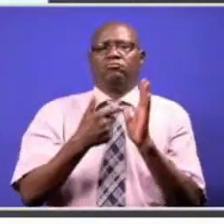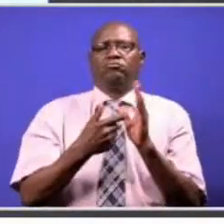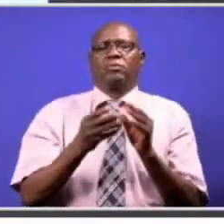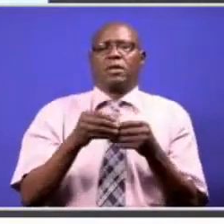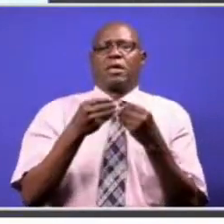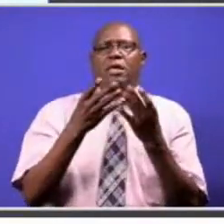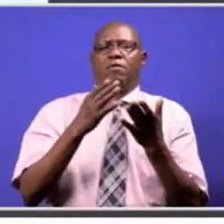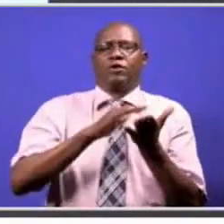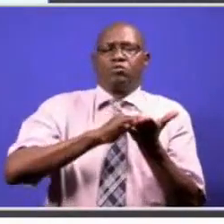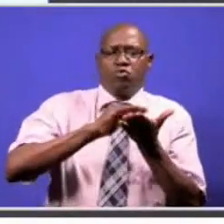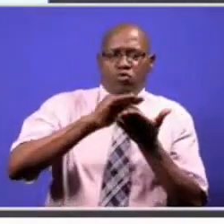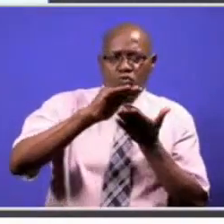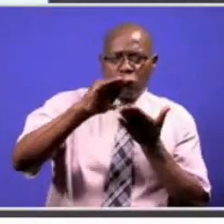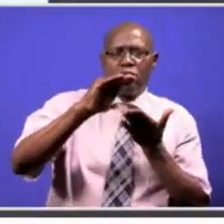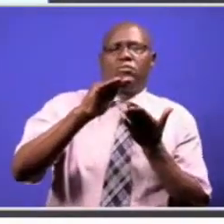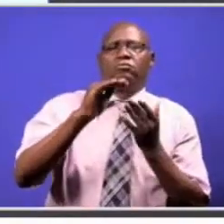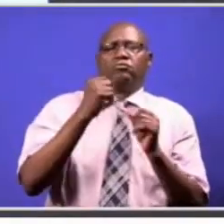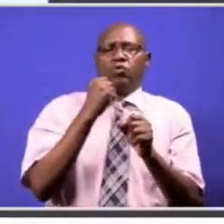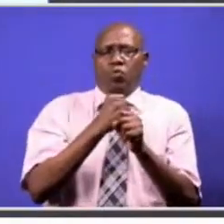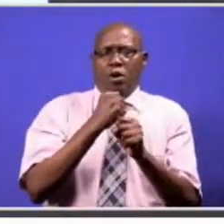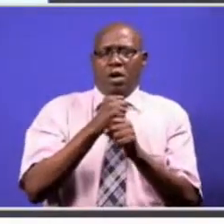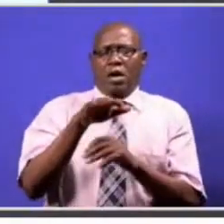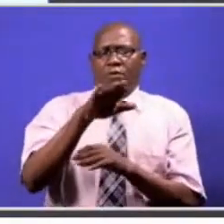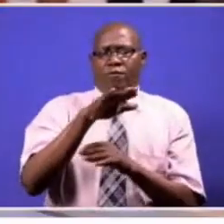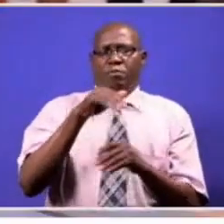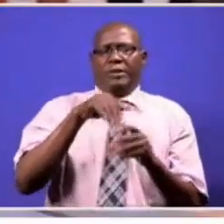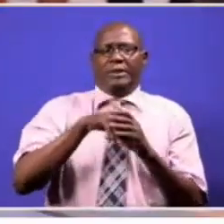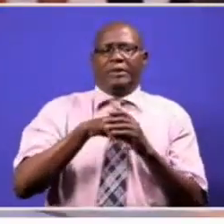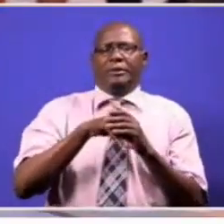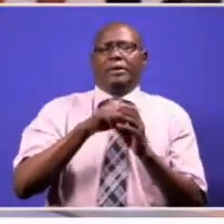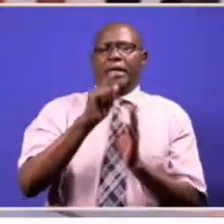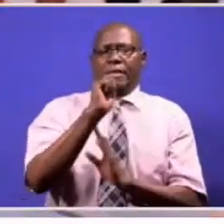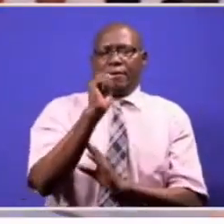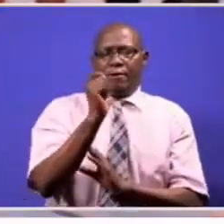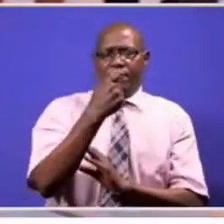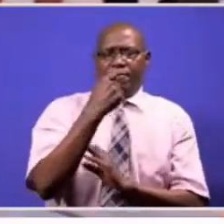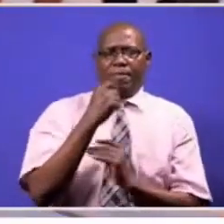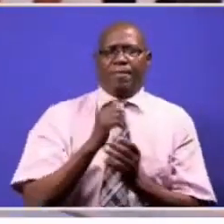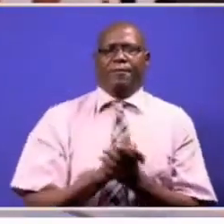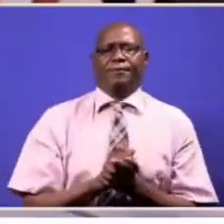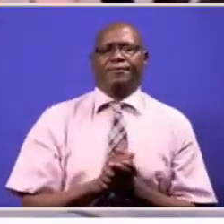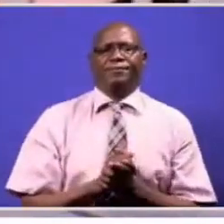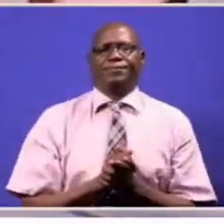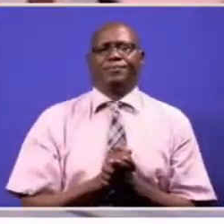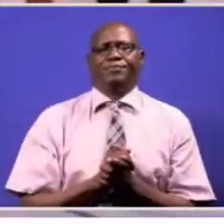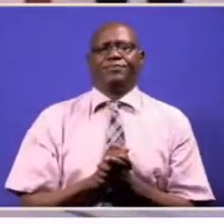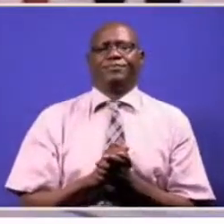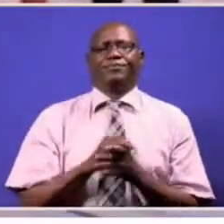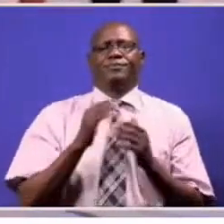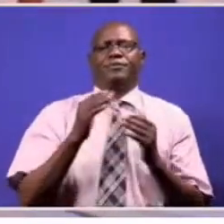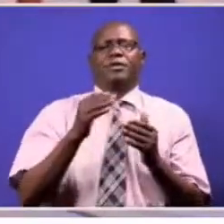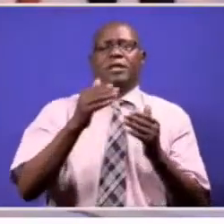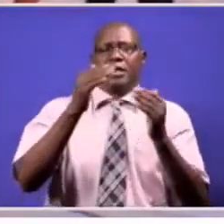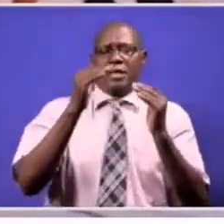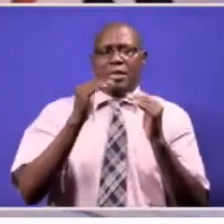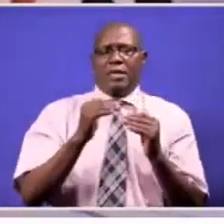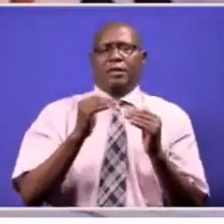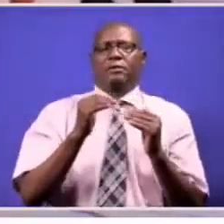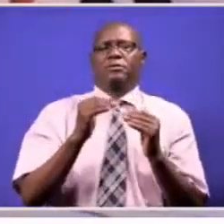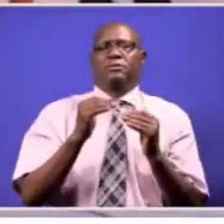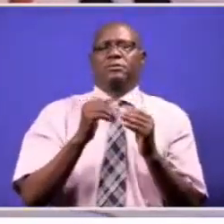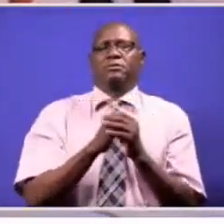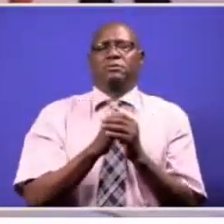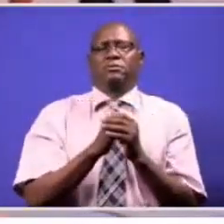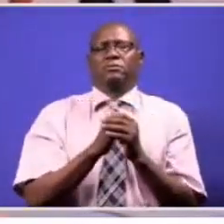operating environment for all investors in the country. Who's next? Deputy President Rigathi Gachagua has